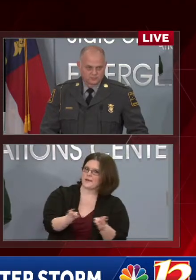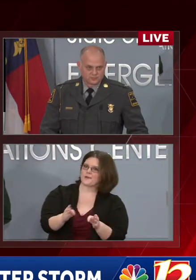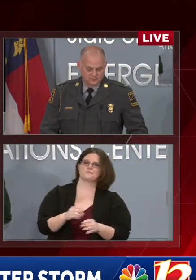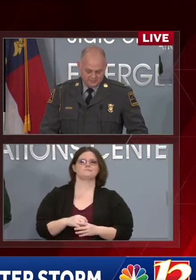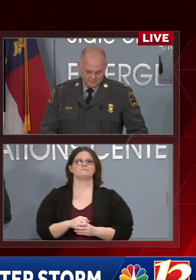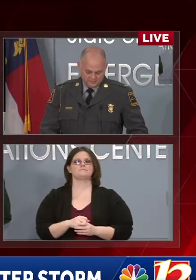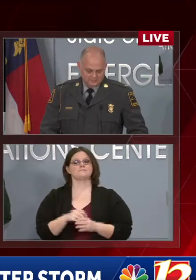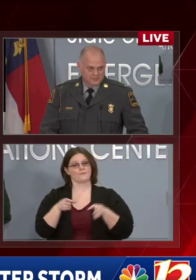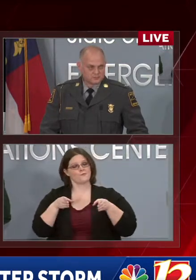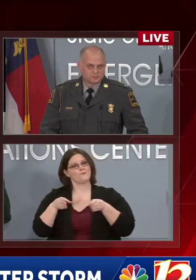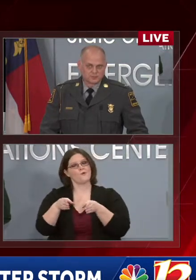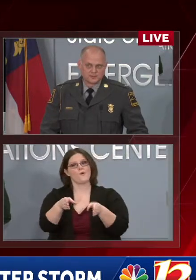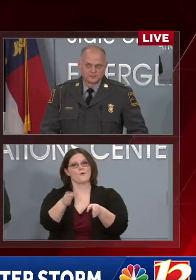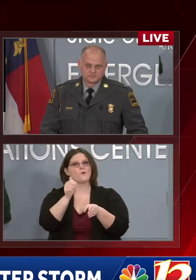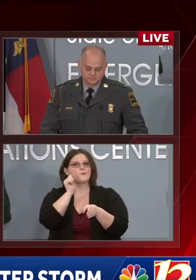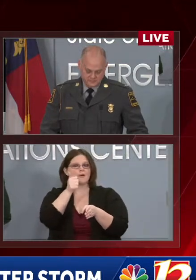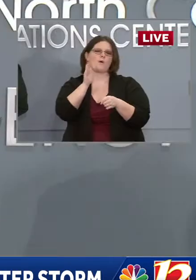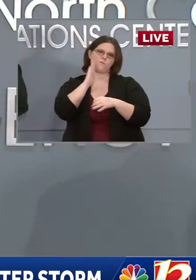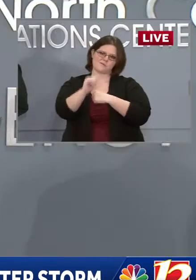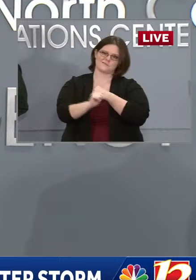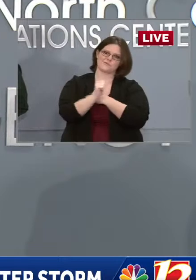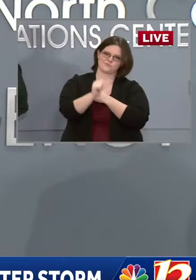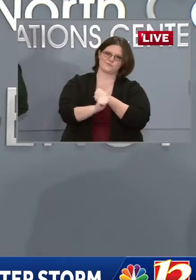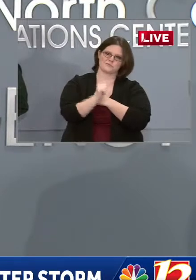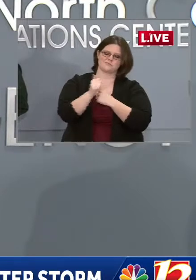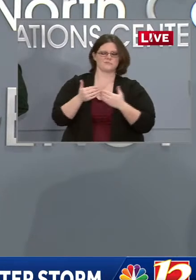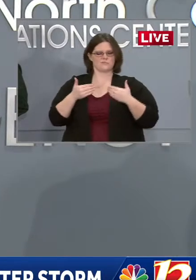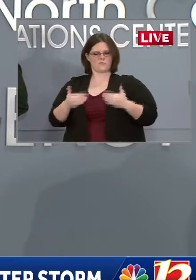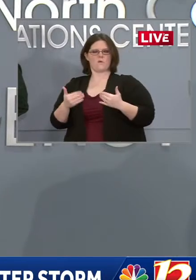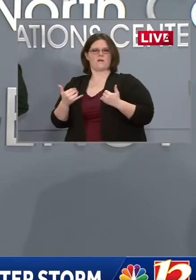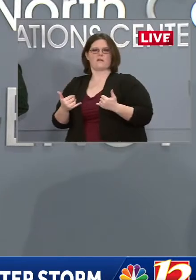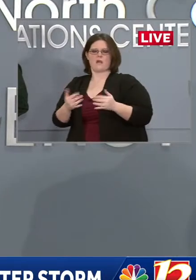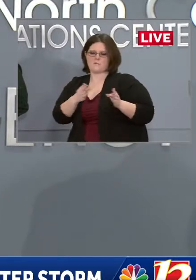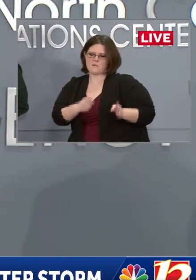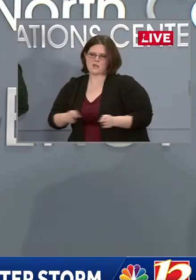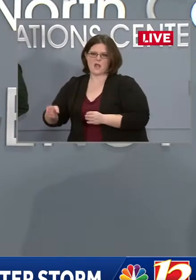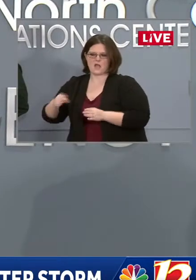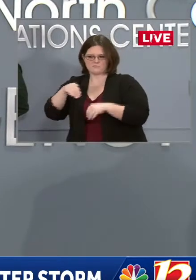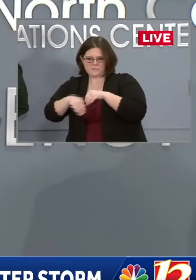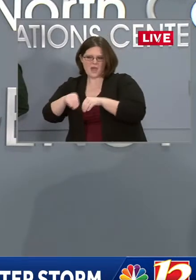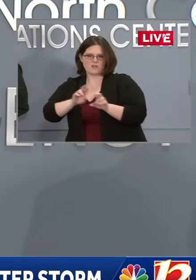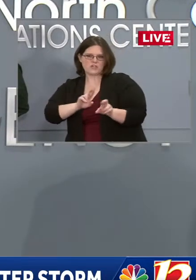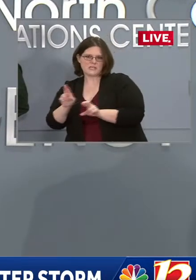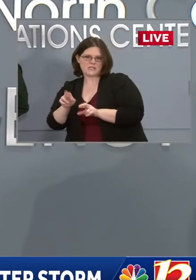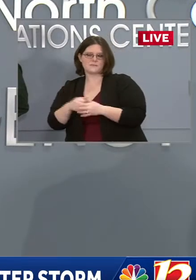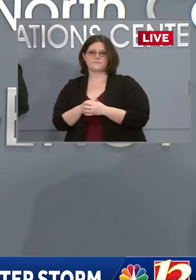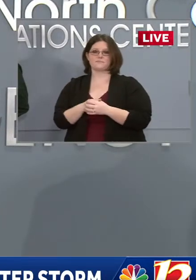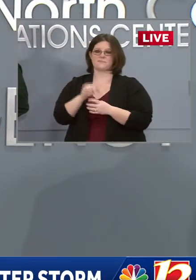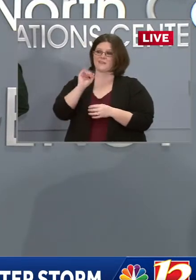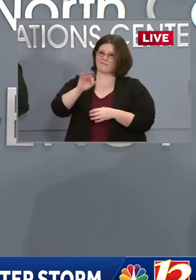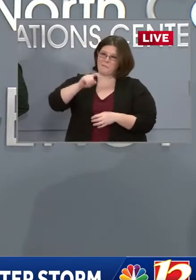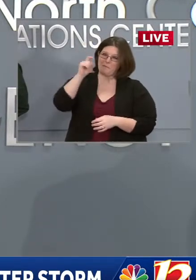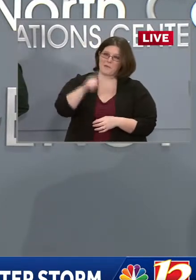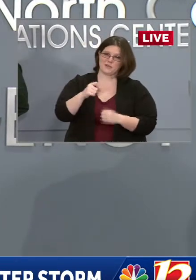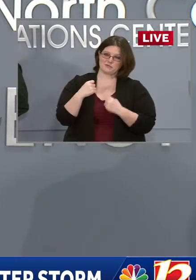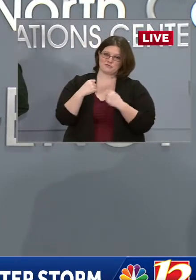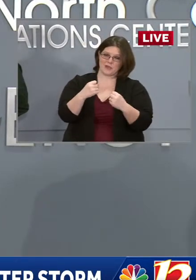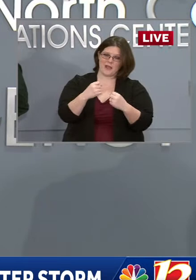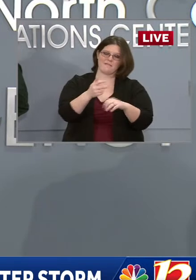conditions and today is the time to plan. Only those who must drive should be on the roadways in the affected areas tomorrow.